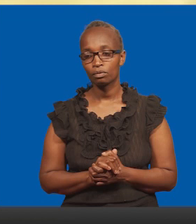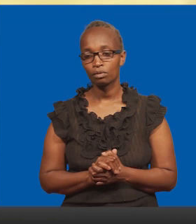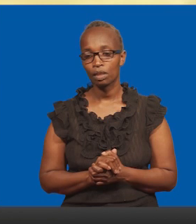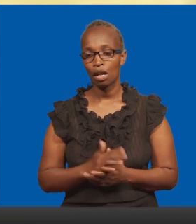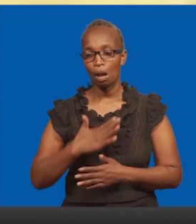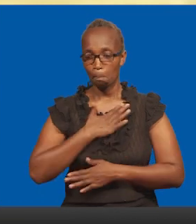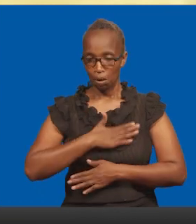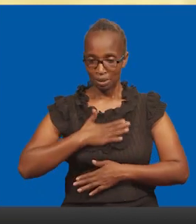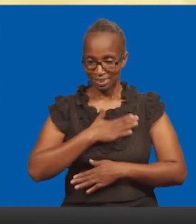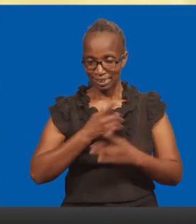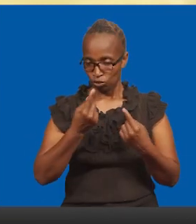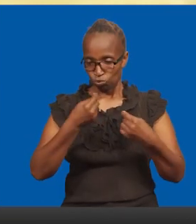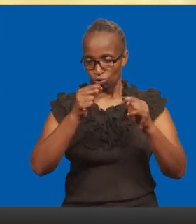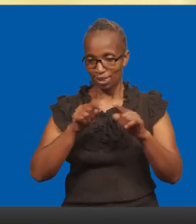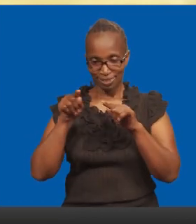and my young sons,